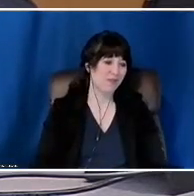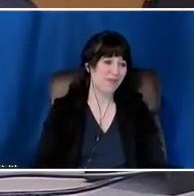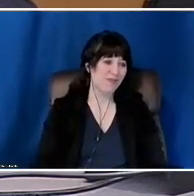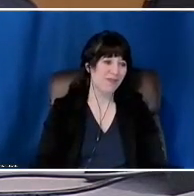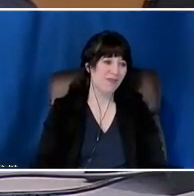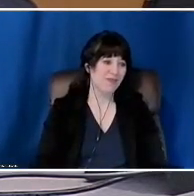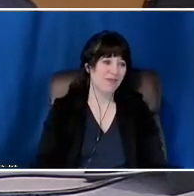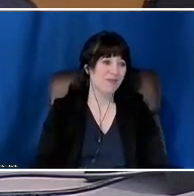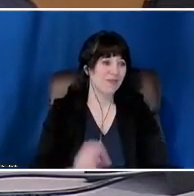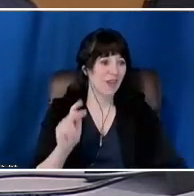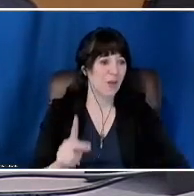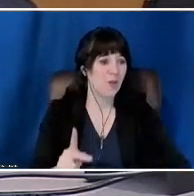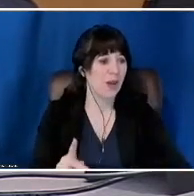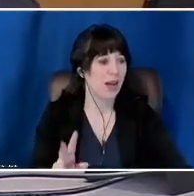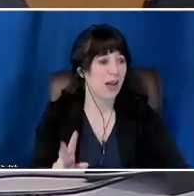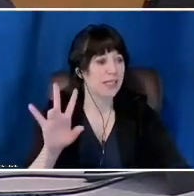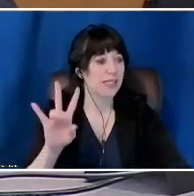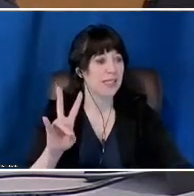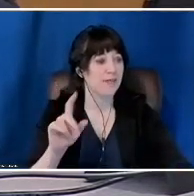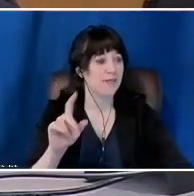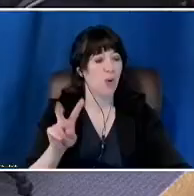All right, 7.2B.